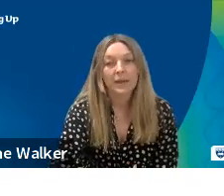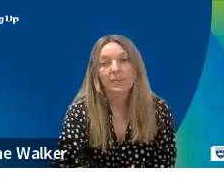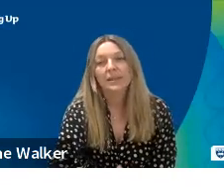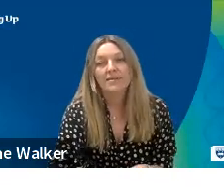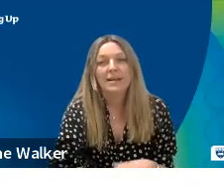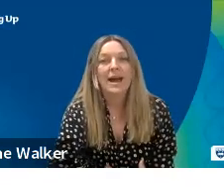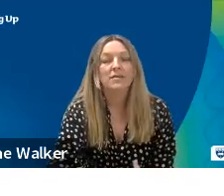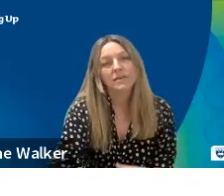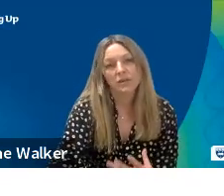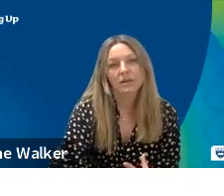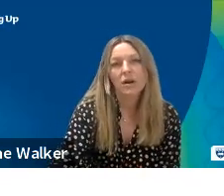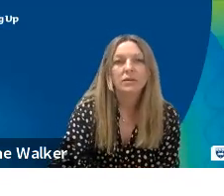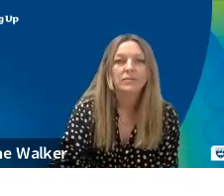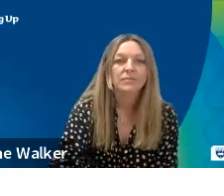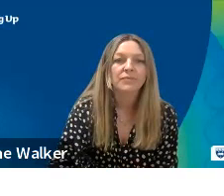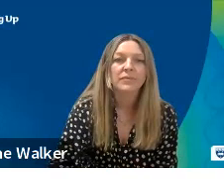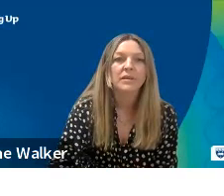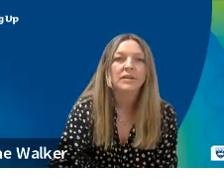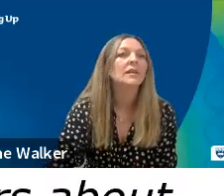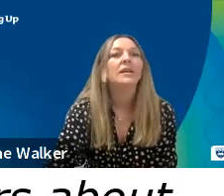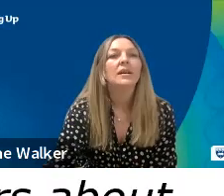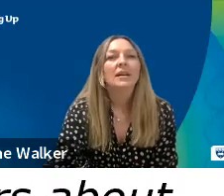about how people in their house got along.